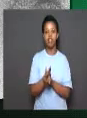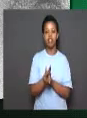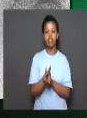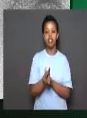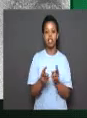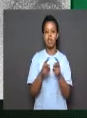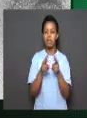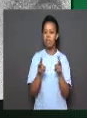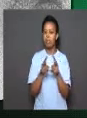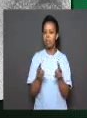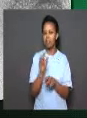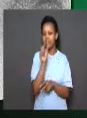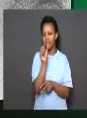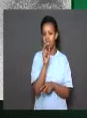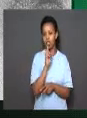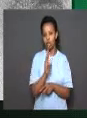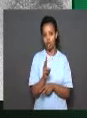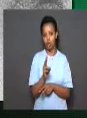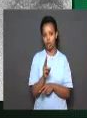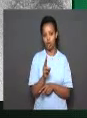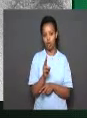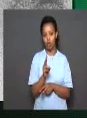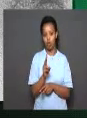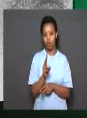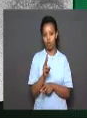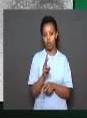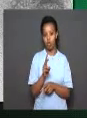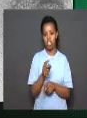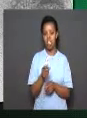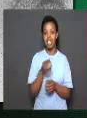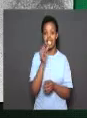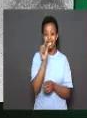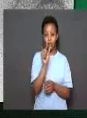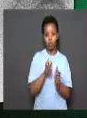much smaller than even the smallest bacterium.